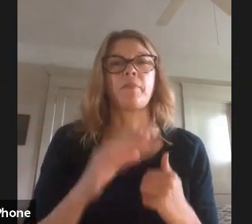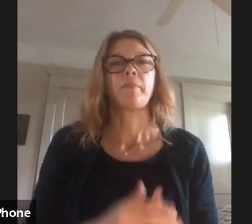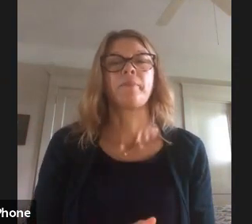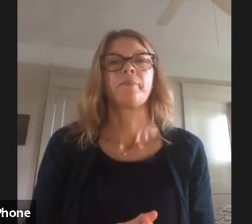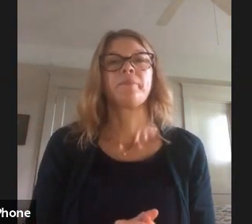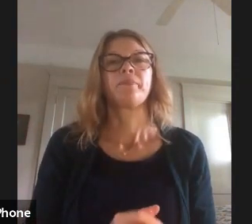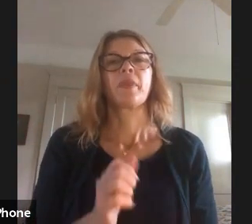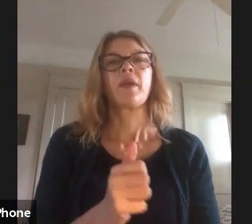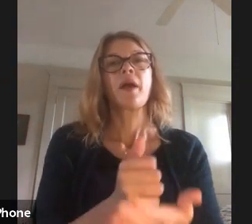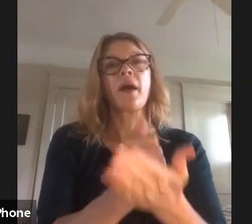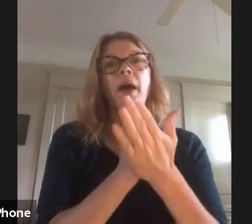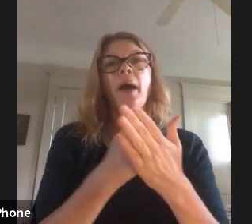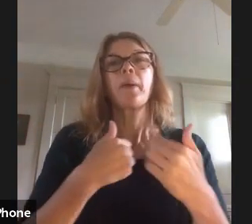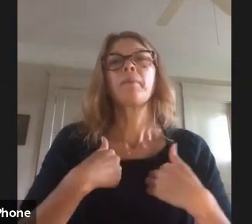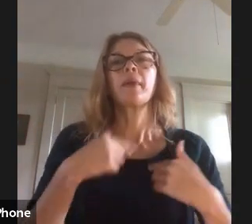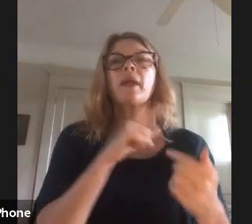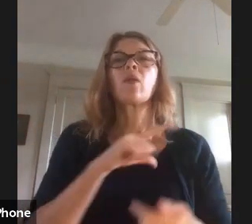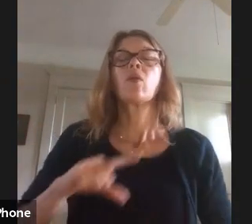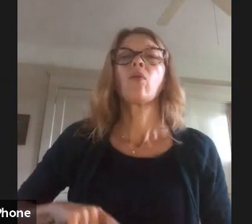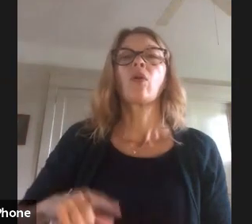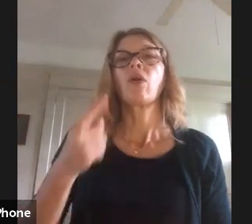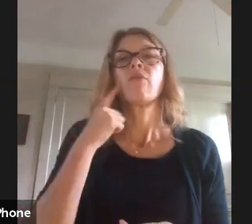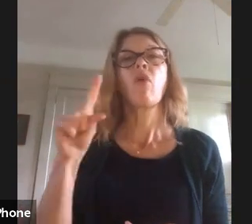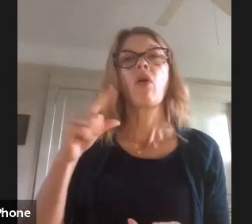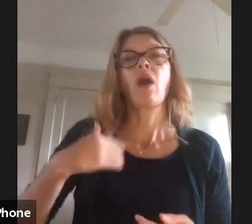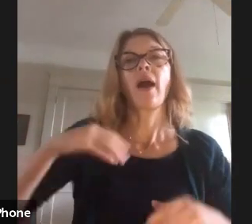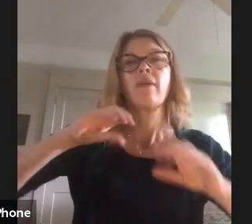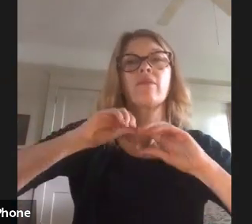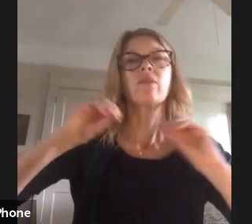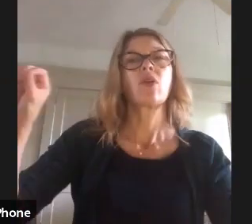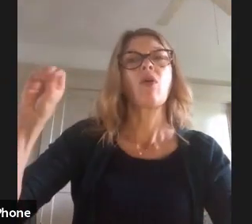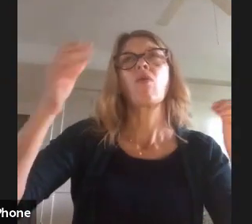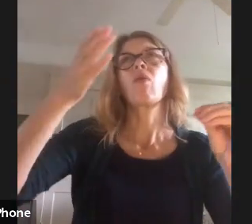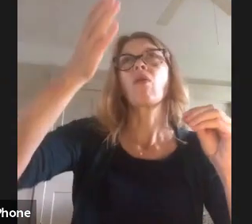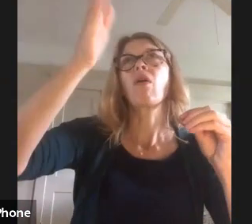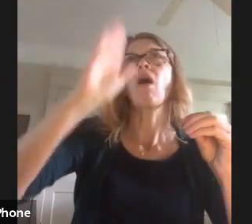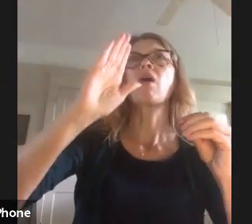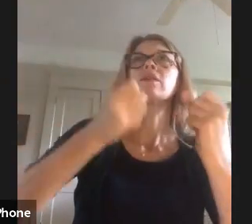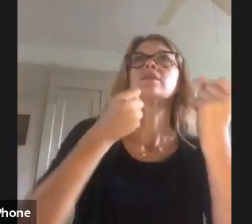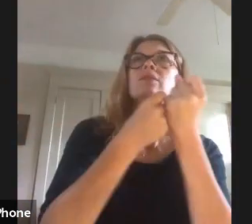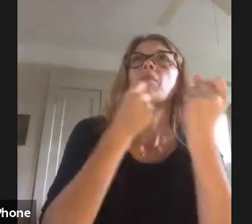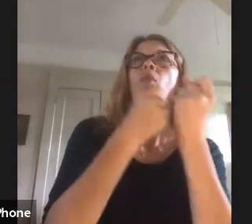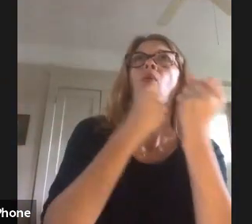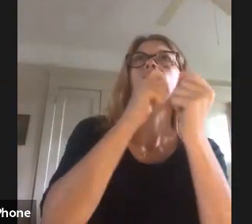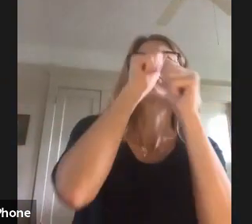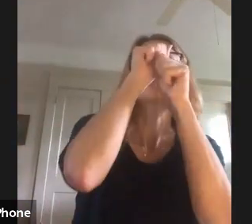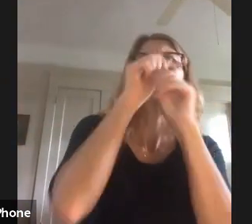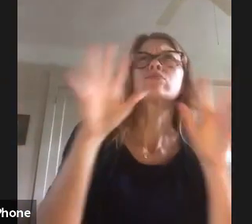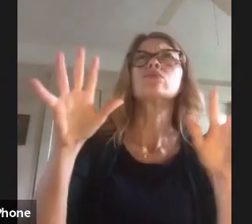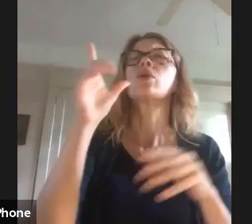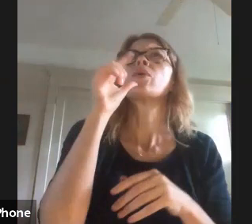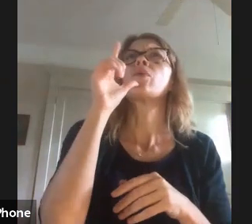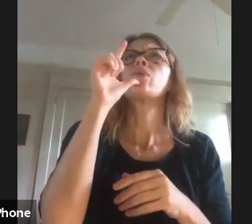Help me, help me, Lord, for there is no godly one left. The faithful have vanished from among